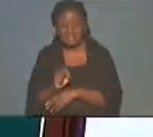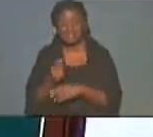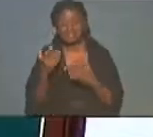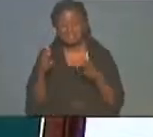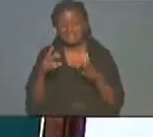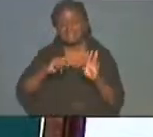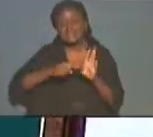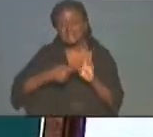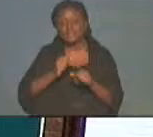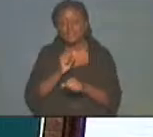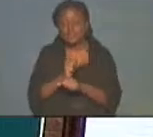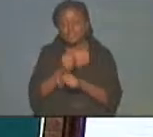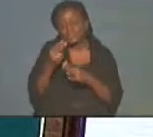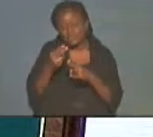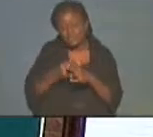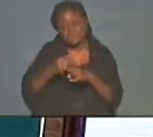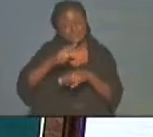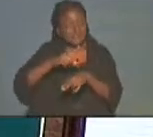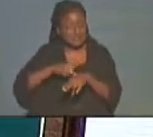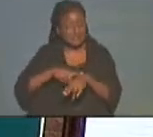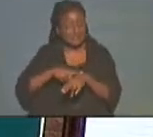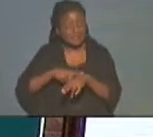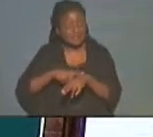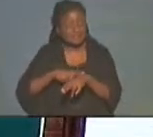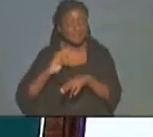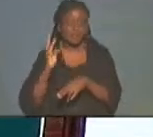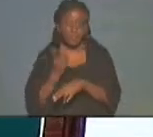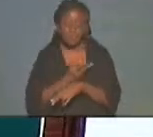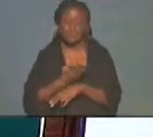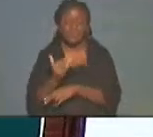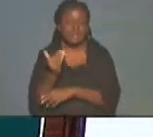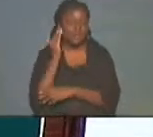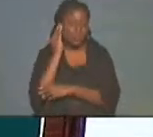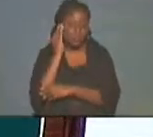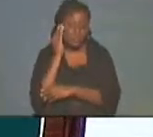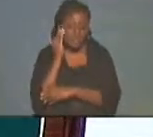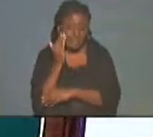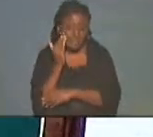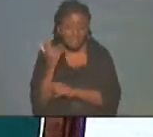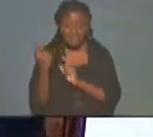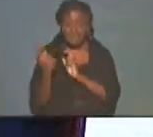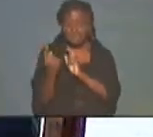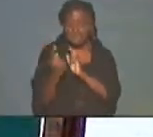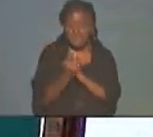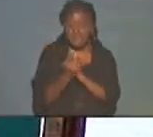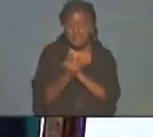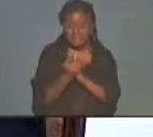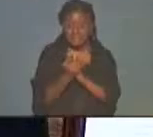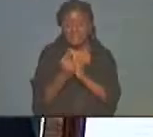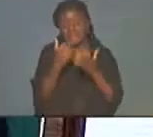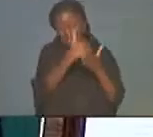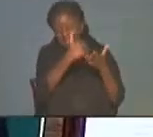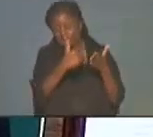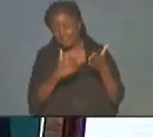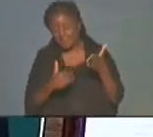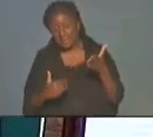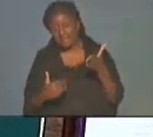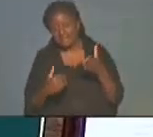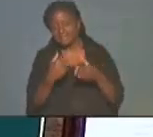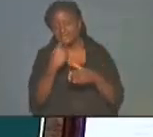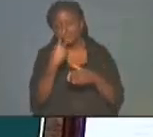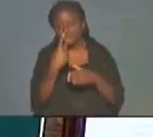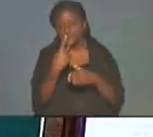In a very short period of time, we will be meeting and outlining to